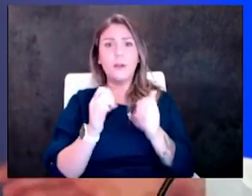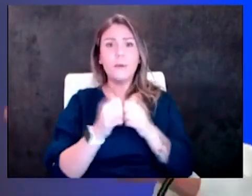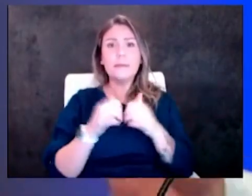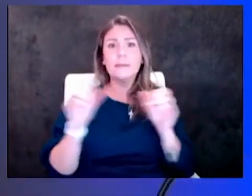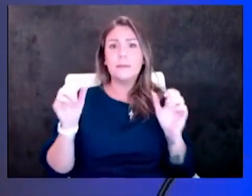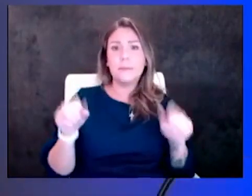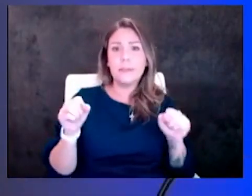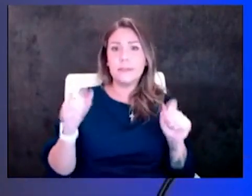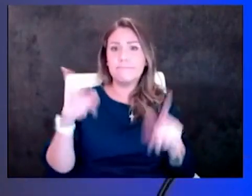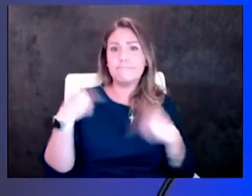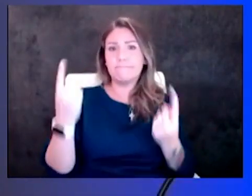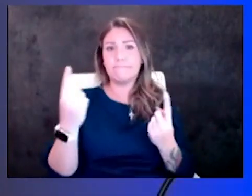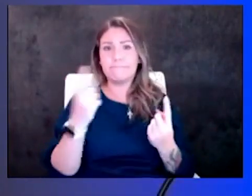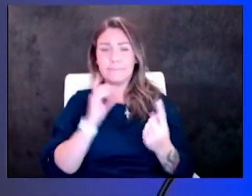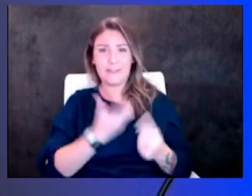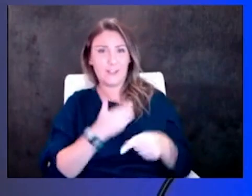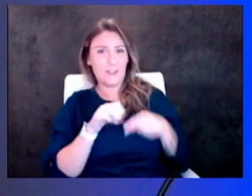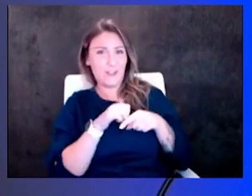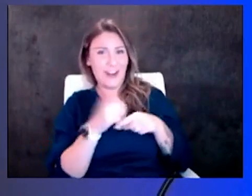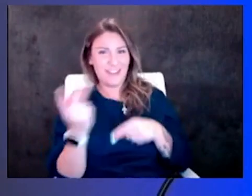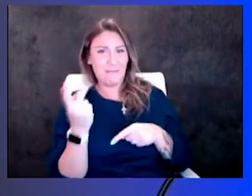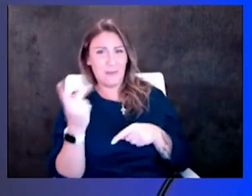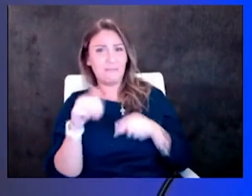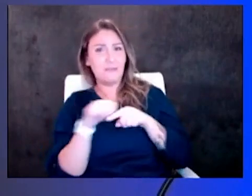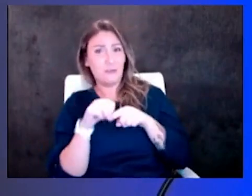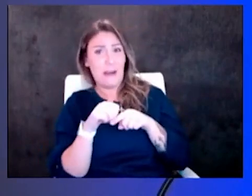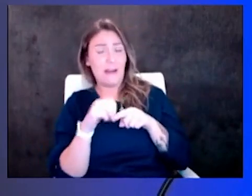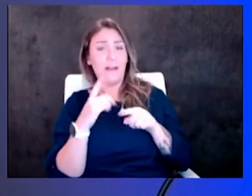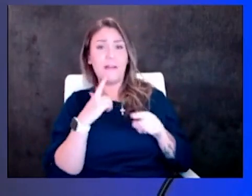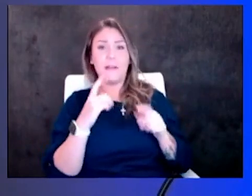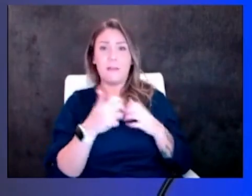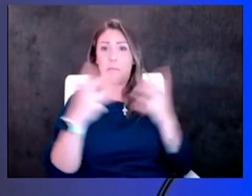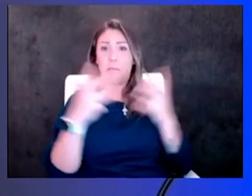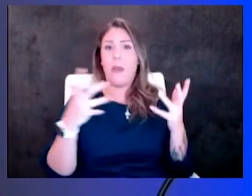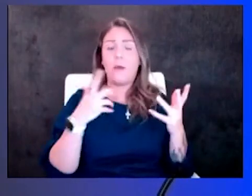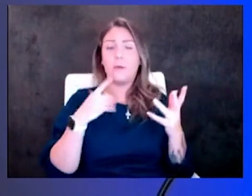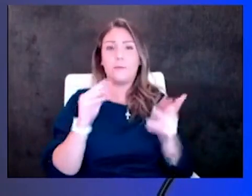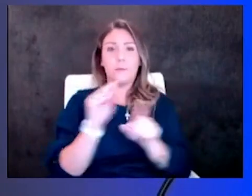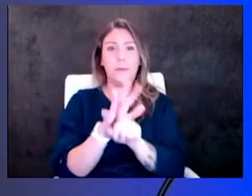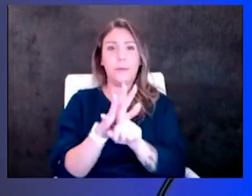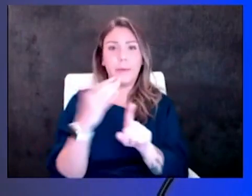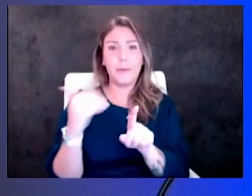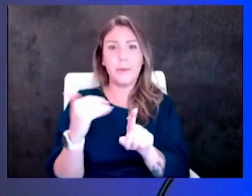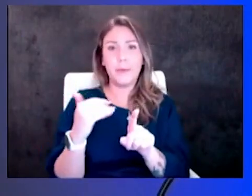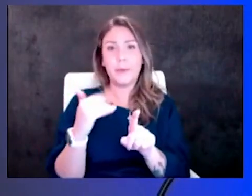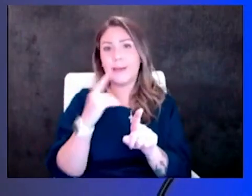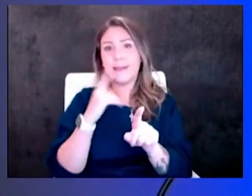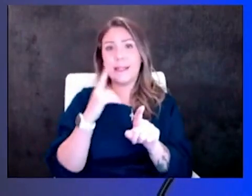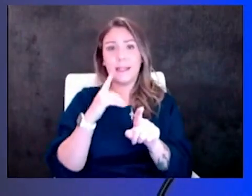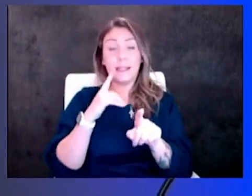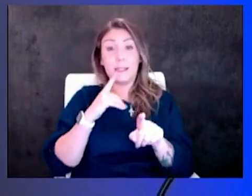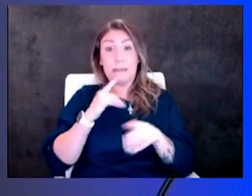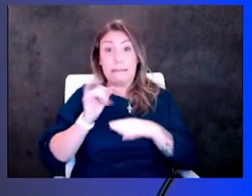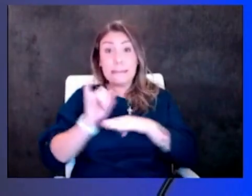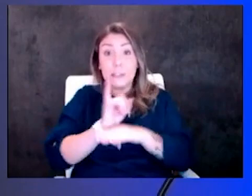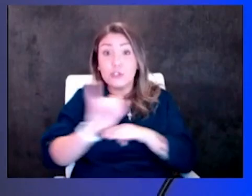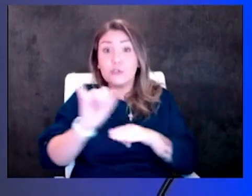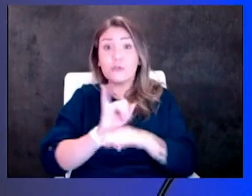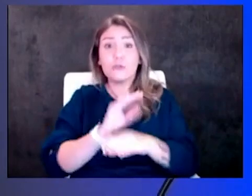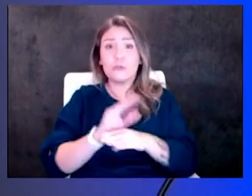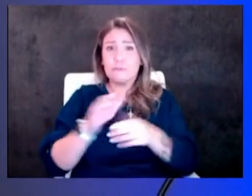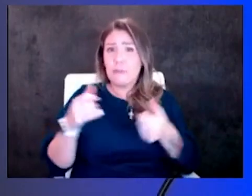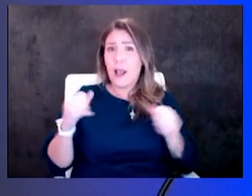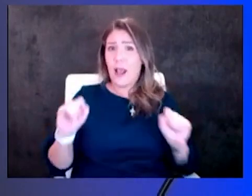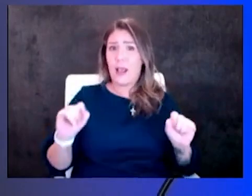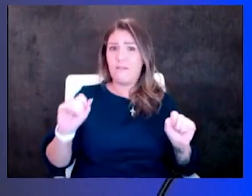got out of training and Koji got out of training, the amount of influence that industry and effort that industry has put into